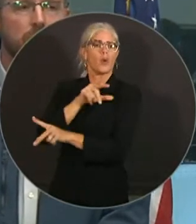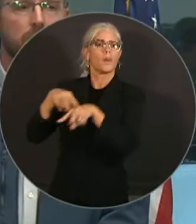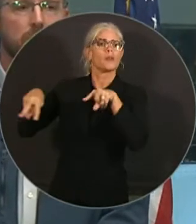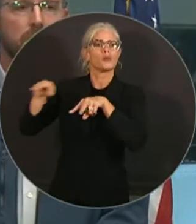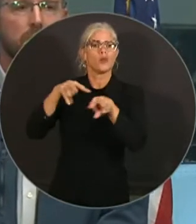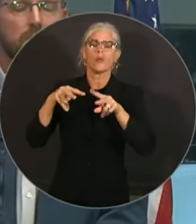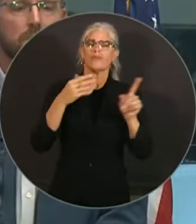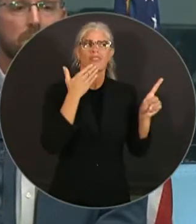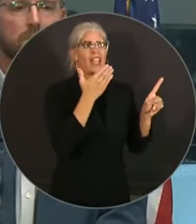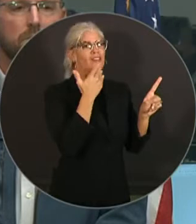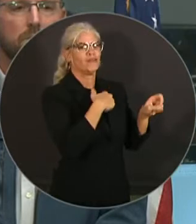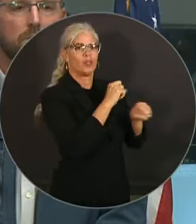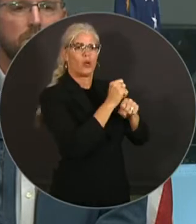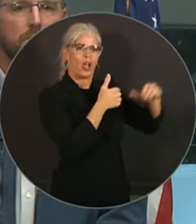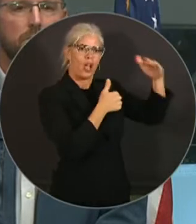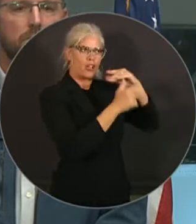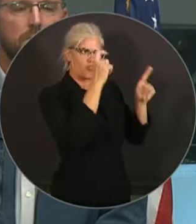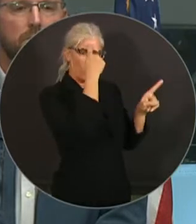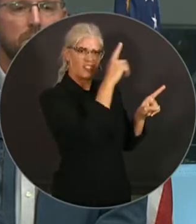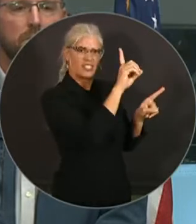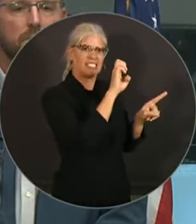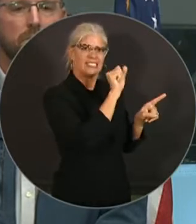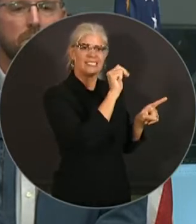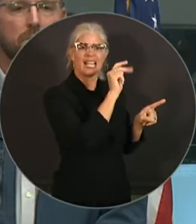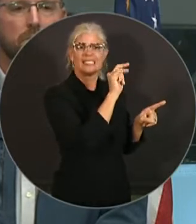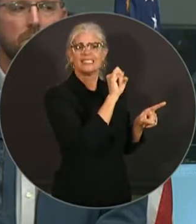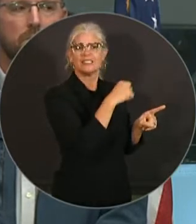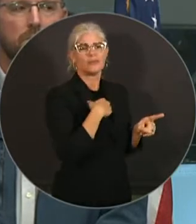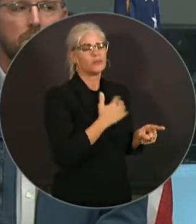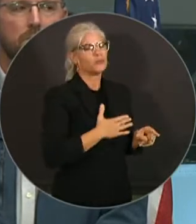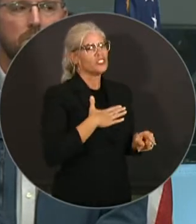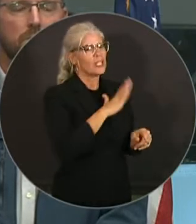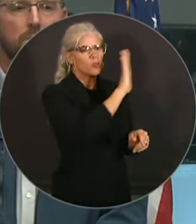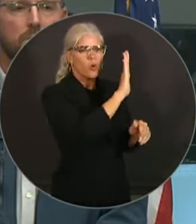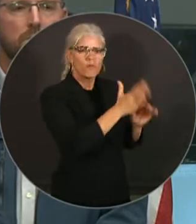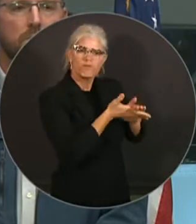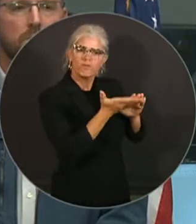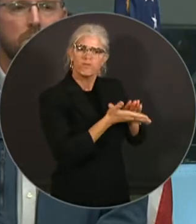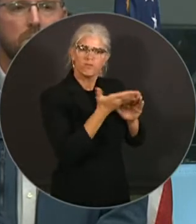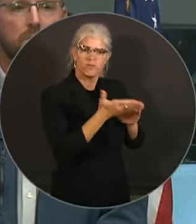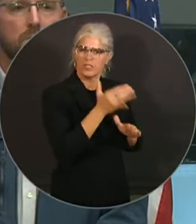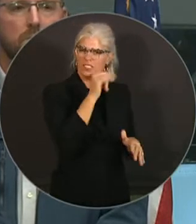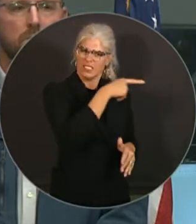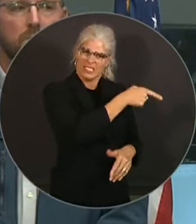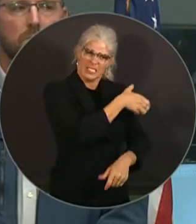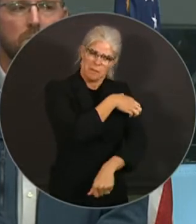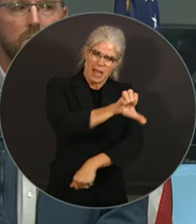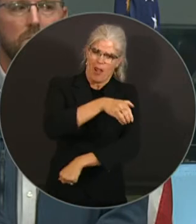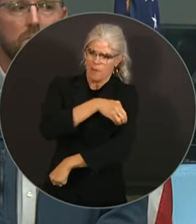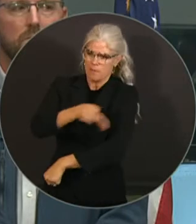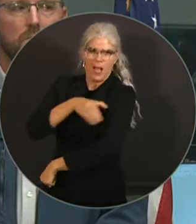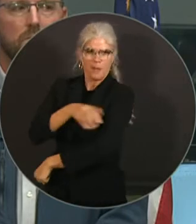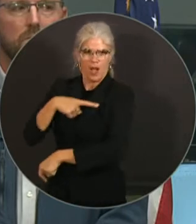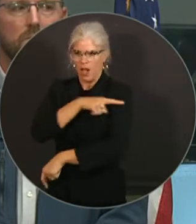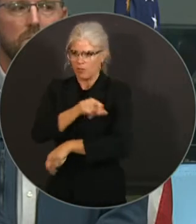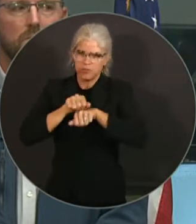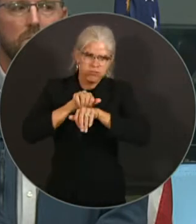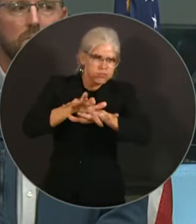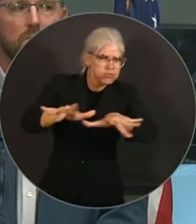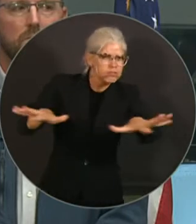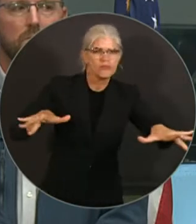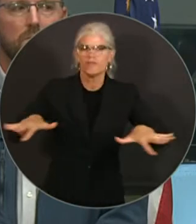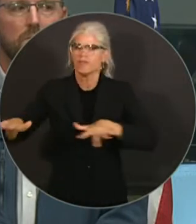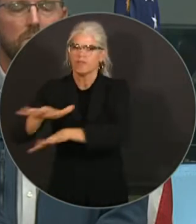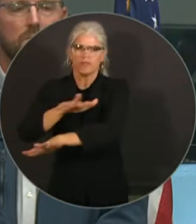we appreciate, Governor, the ability that and the way that you empower us as agency heads to work together with our fellow agencies here in the